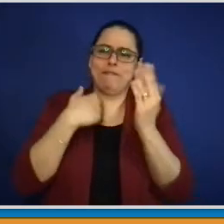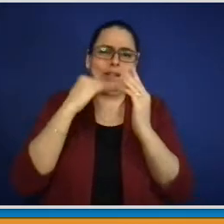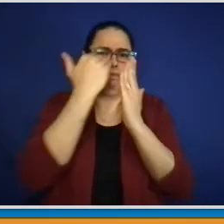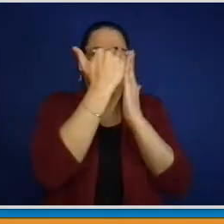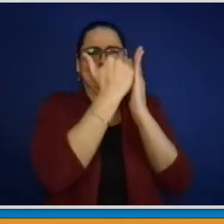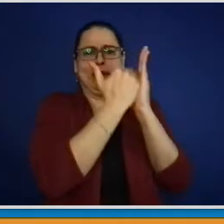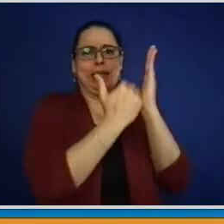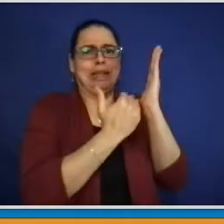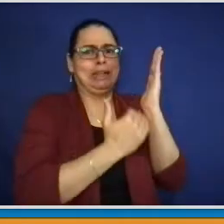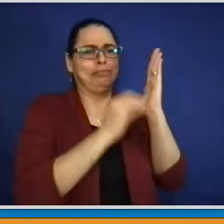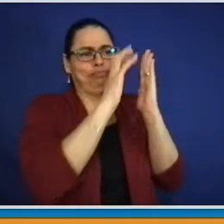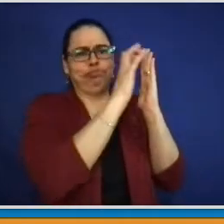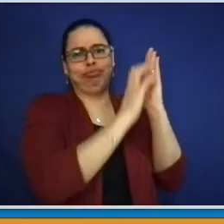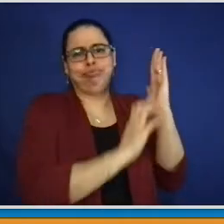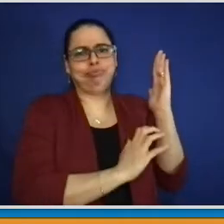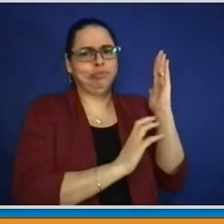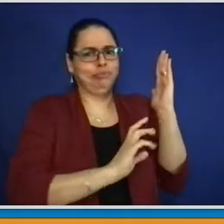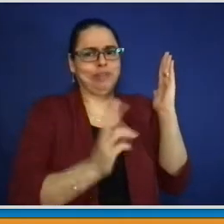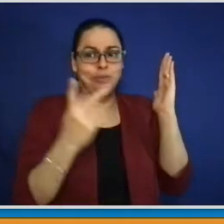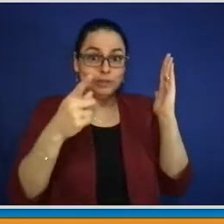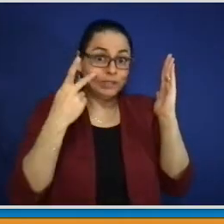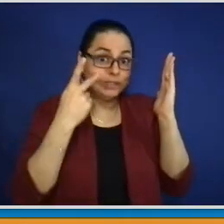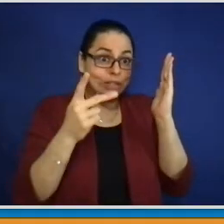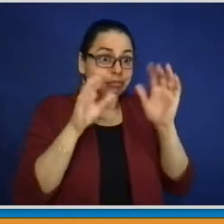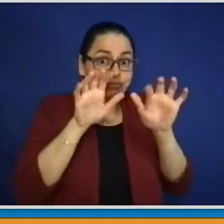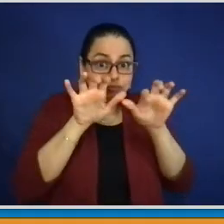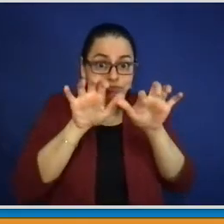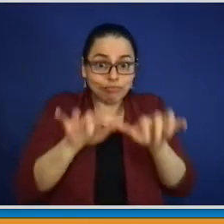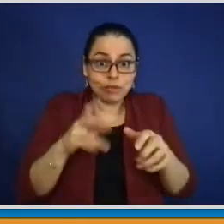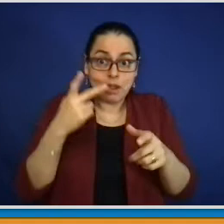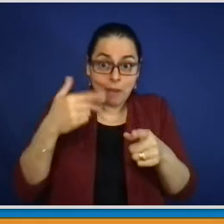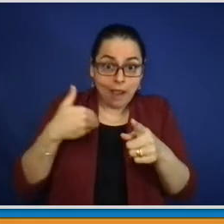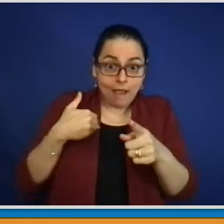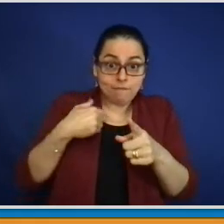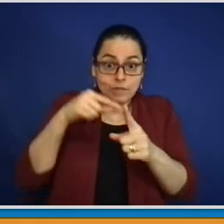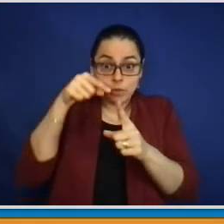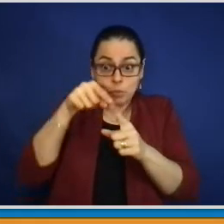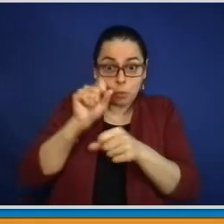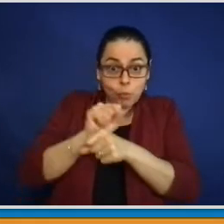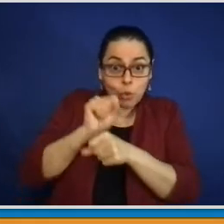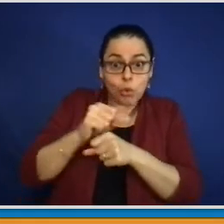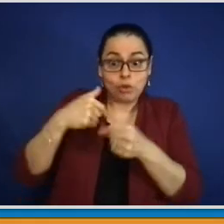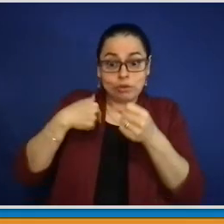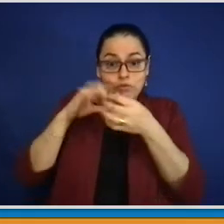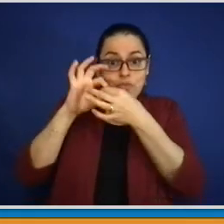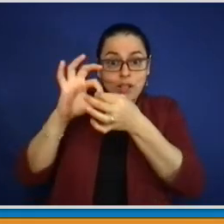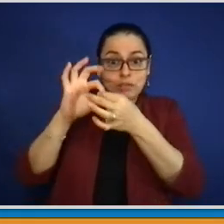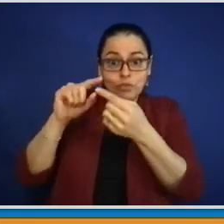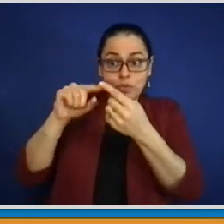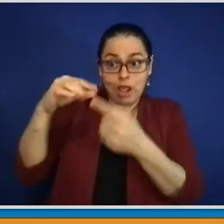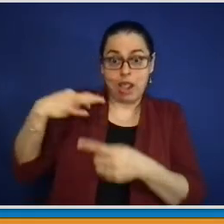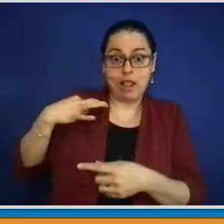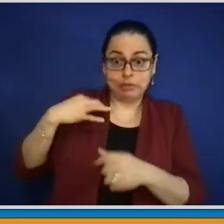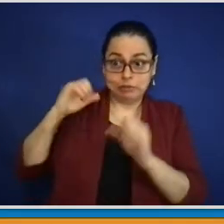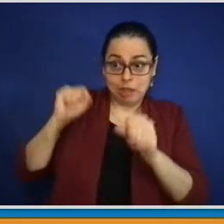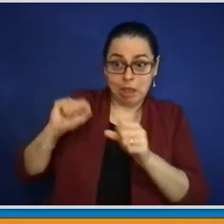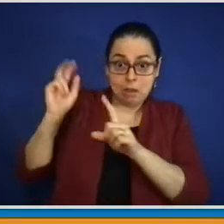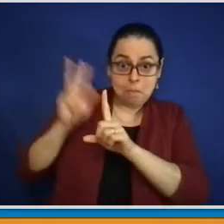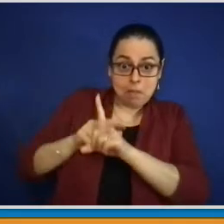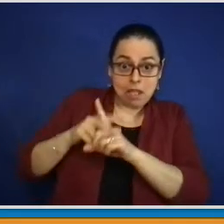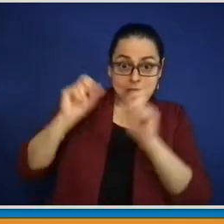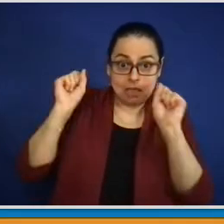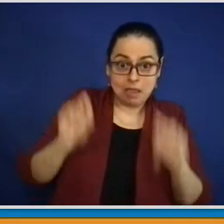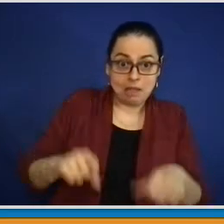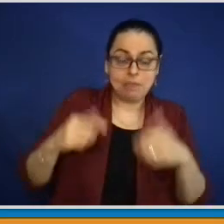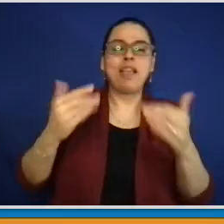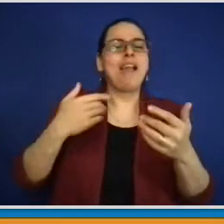and you can go on the website. Our website will connect you as well, and we'll be able to tell you what those different occupational cohorts are.